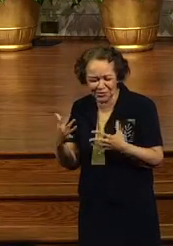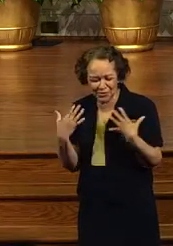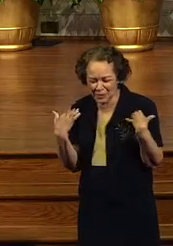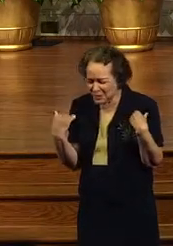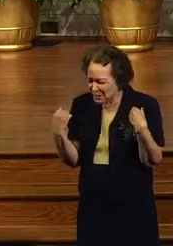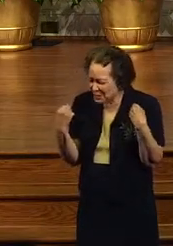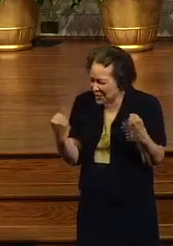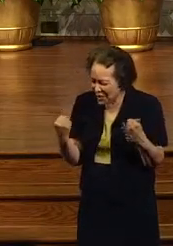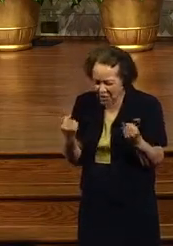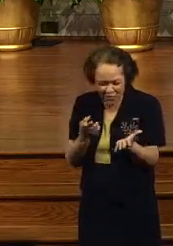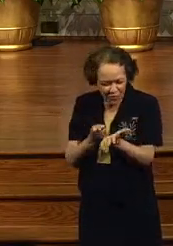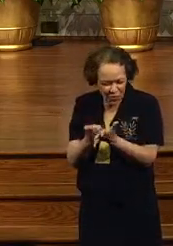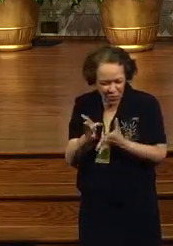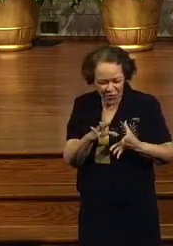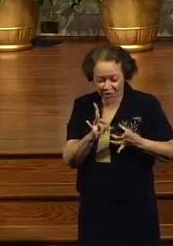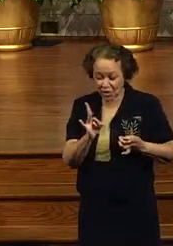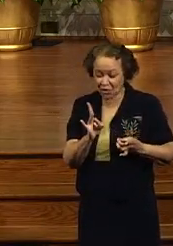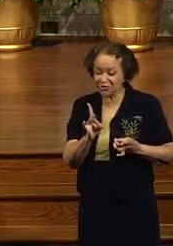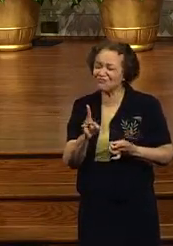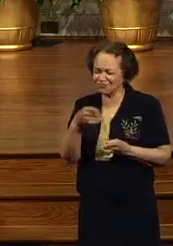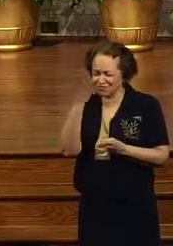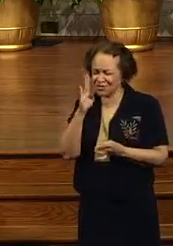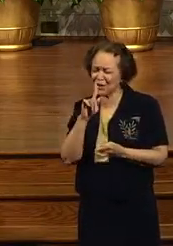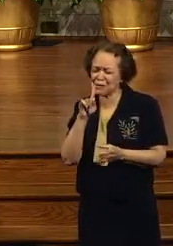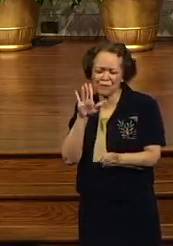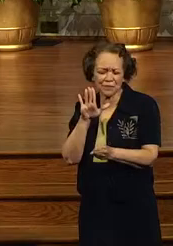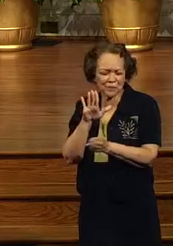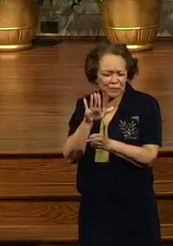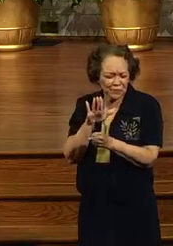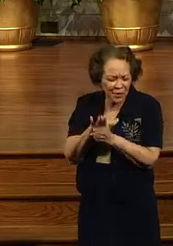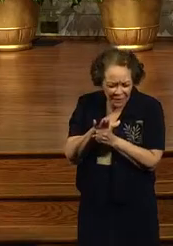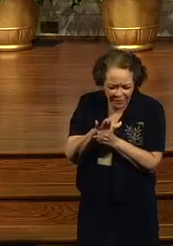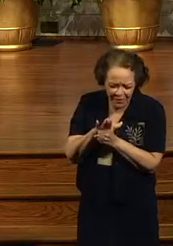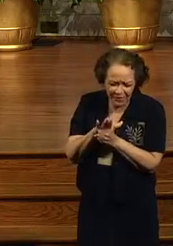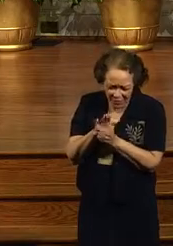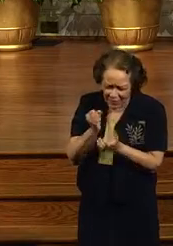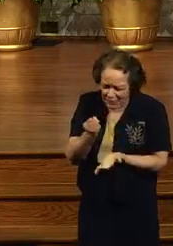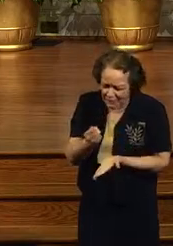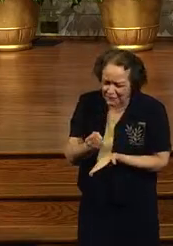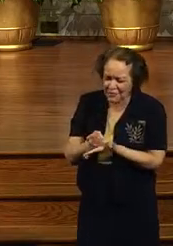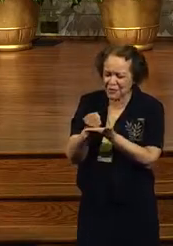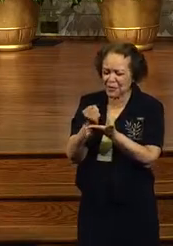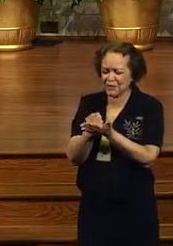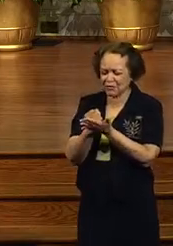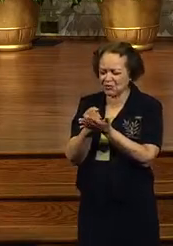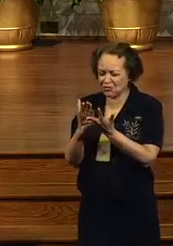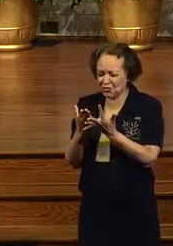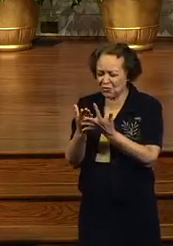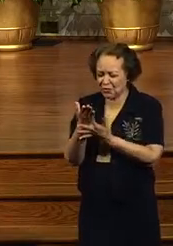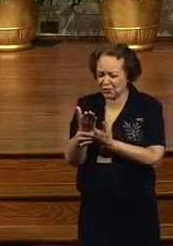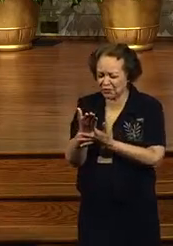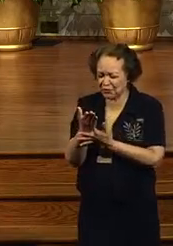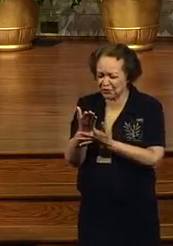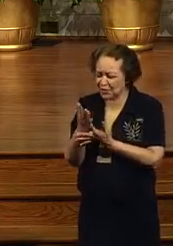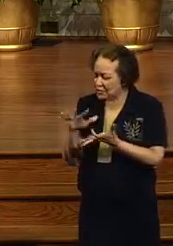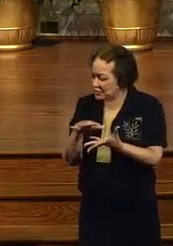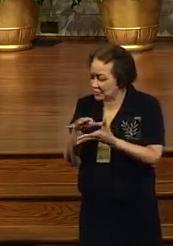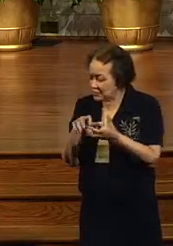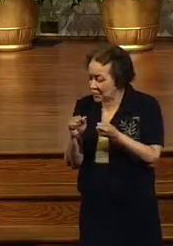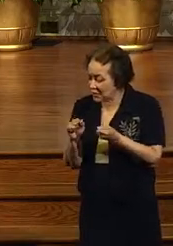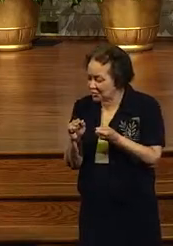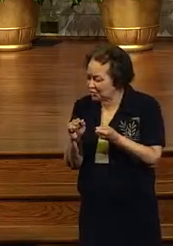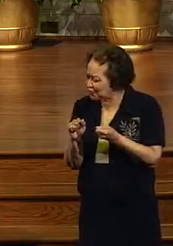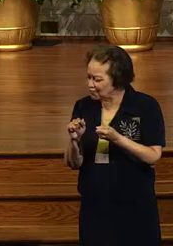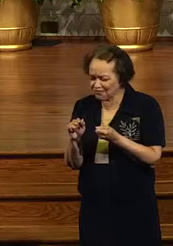Ghost, he promises us to bring us through the storm. As broken as you may be, God